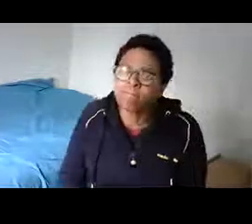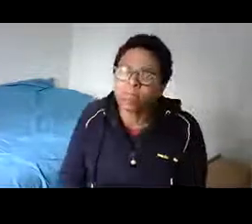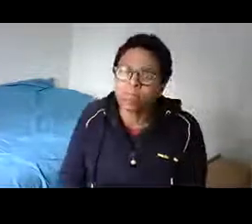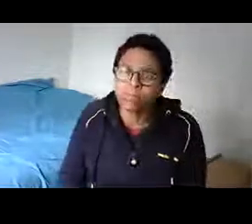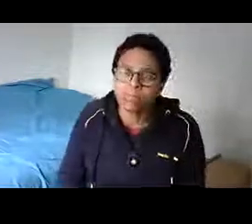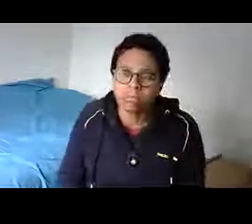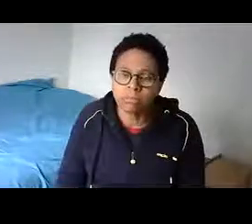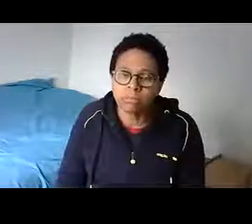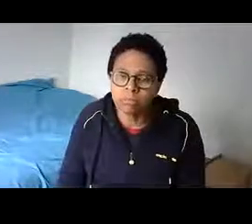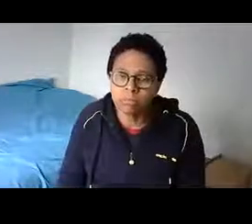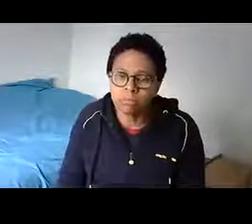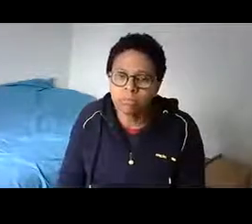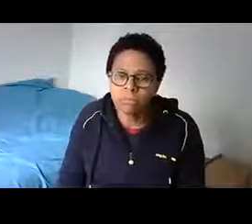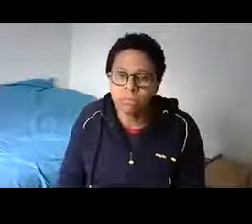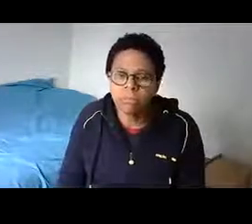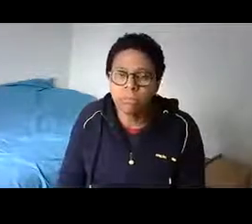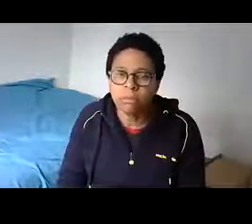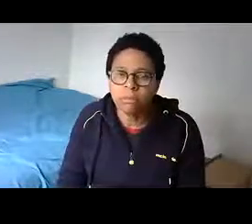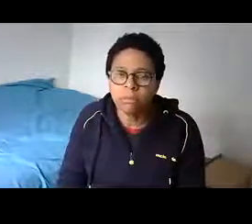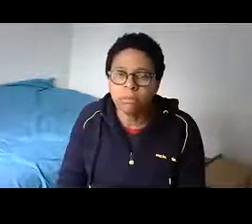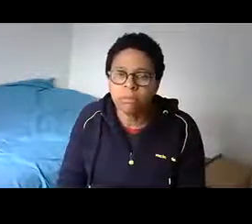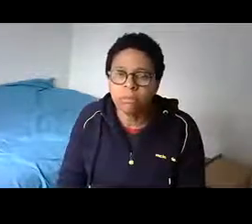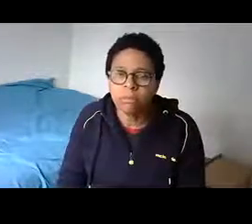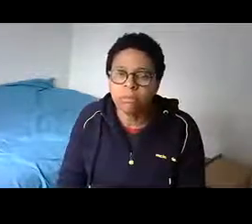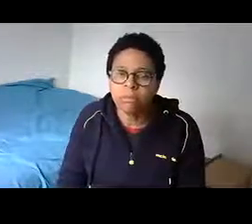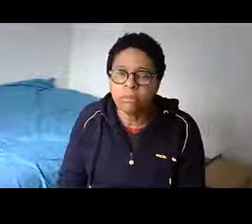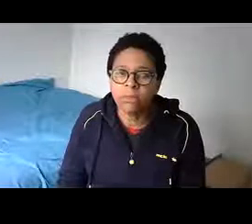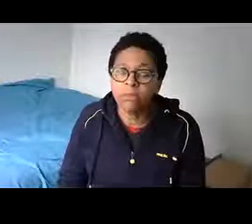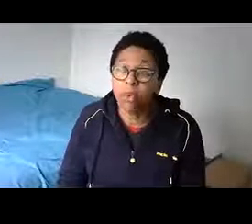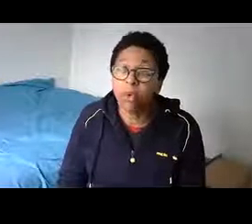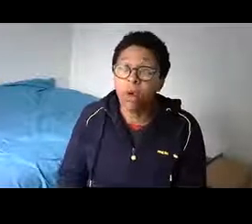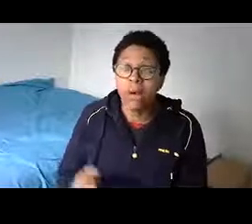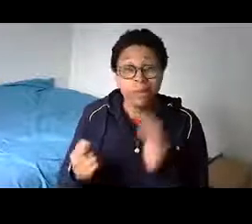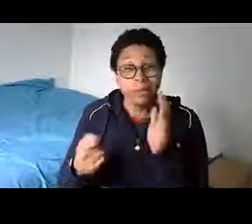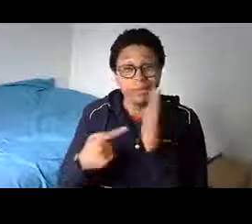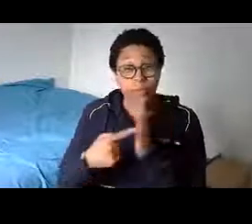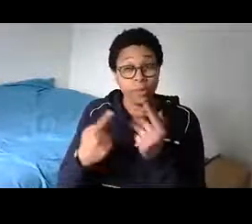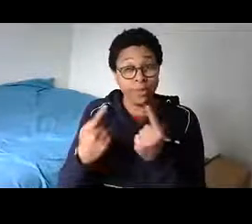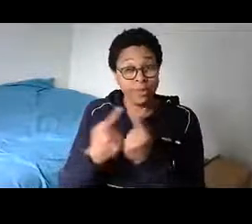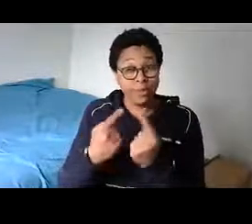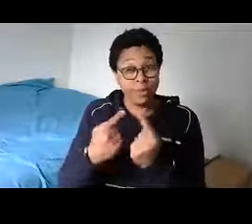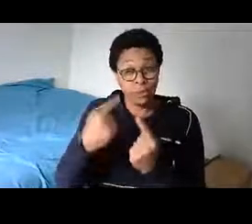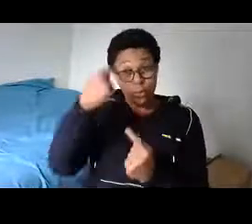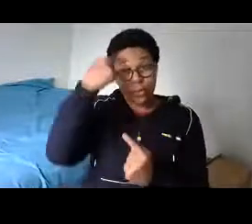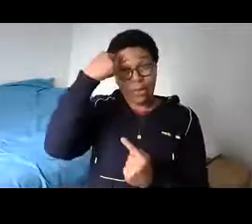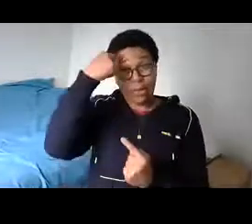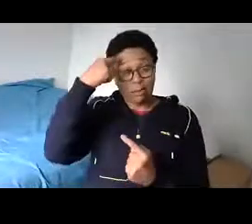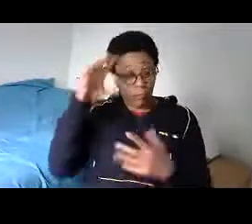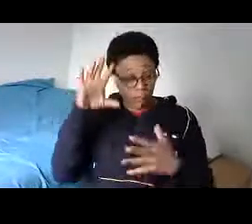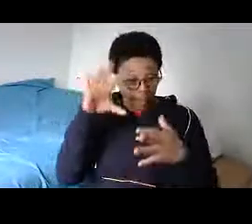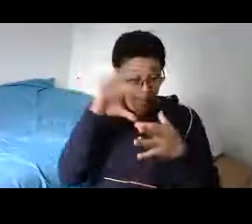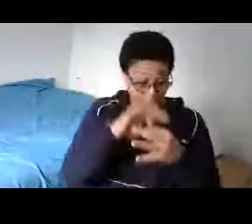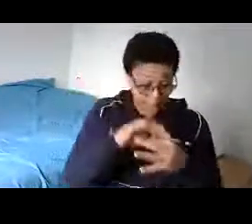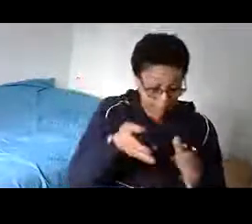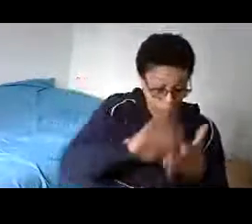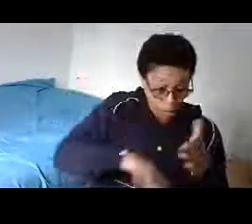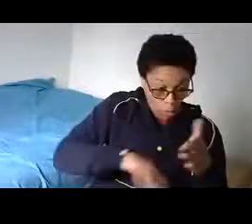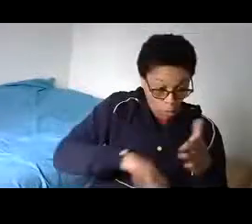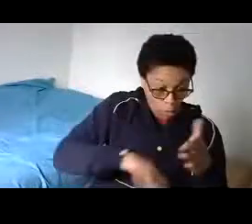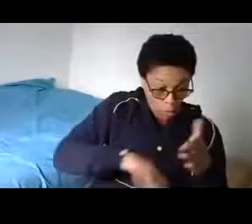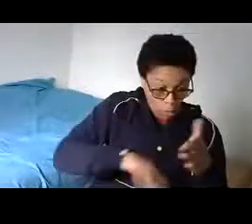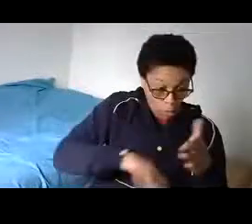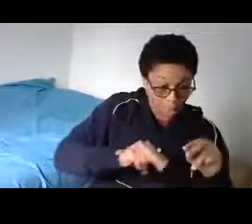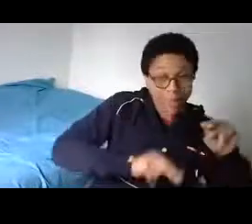about kind of the link with assessments and the needs and eligibility decision. Local authority has to